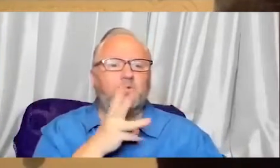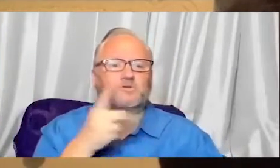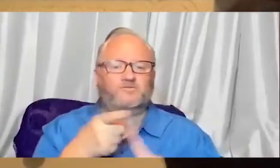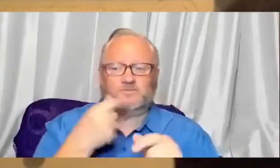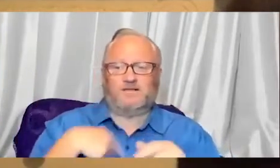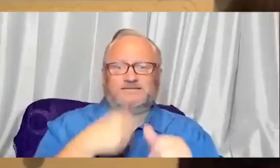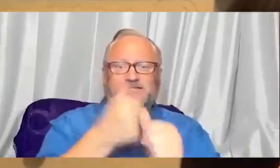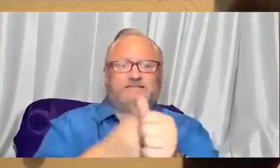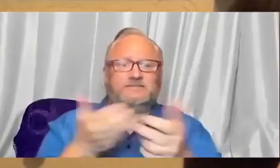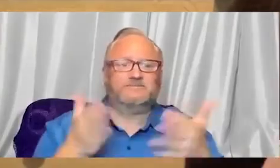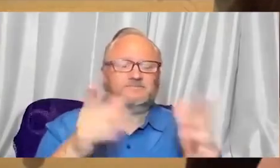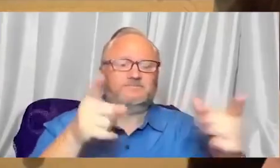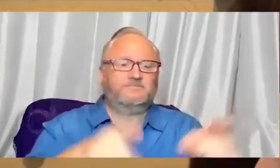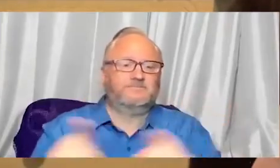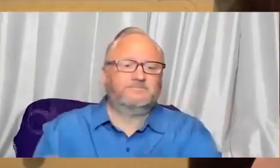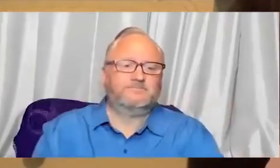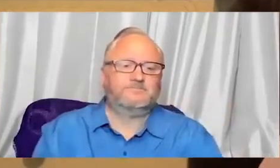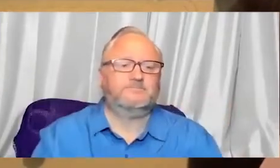May it be so.